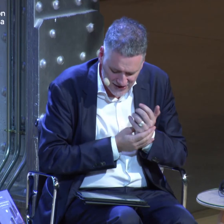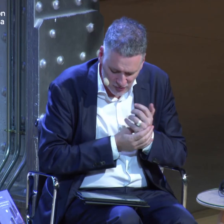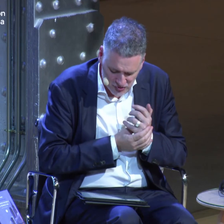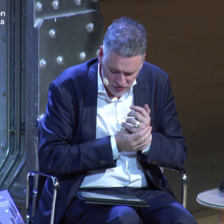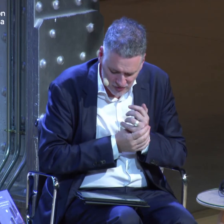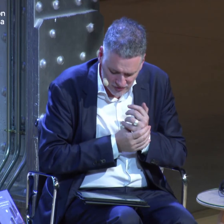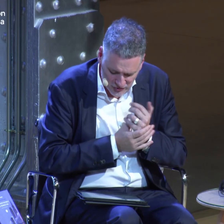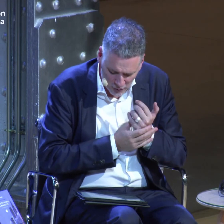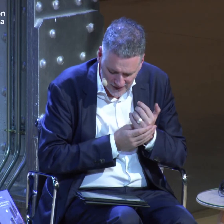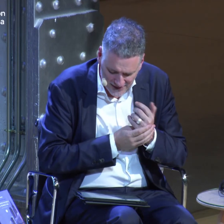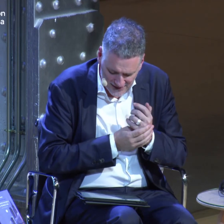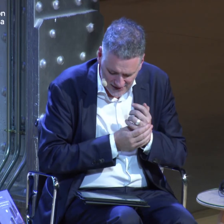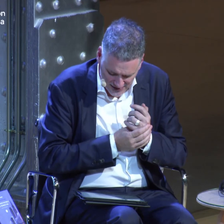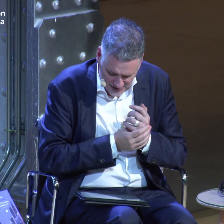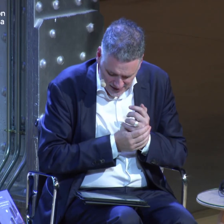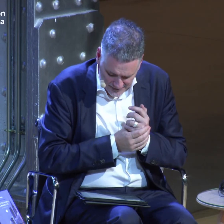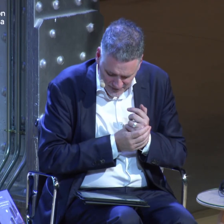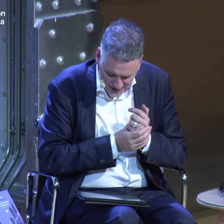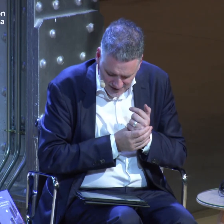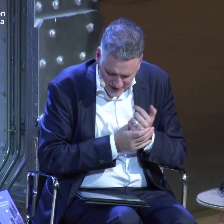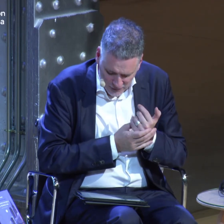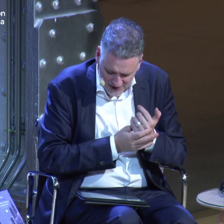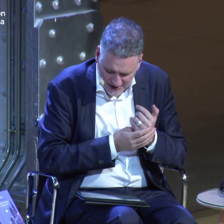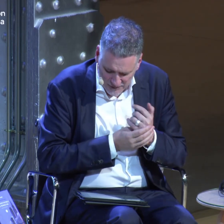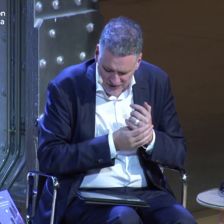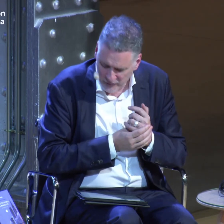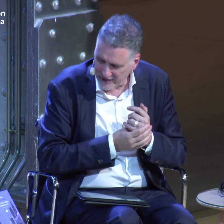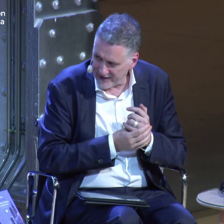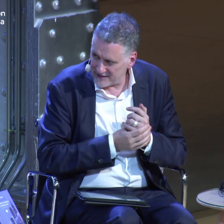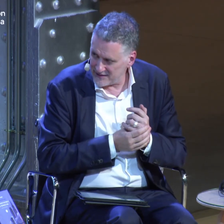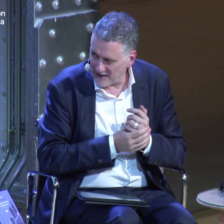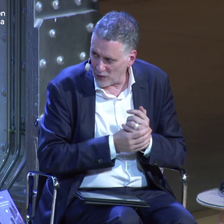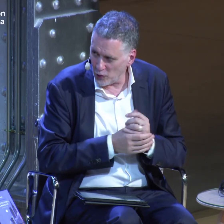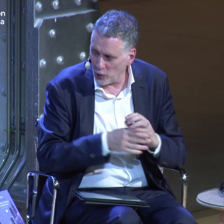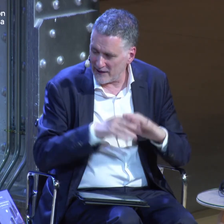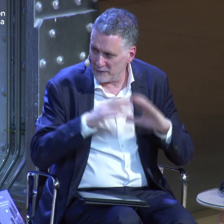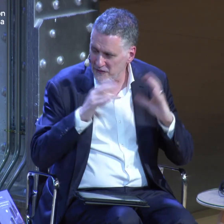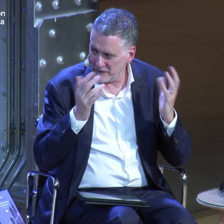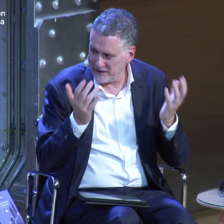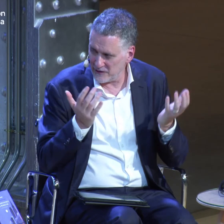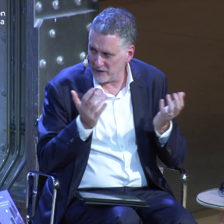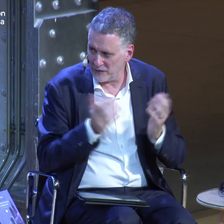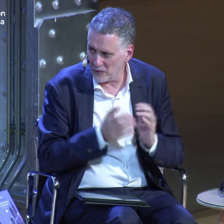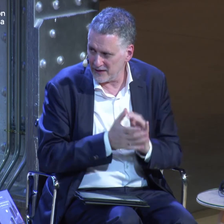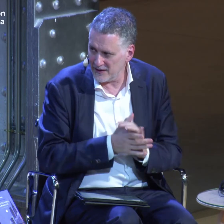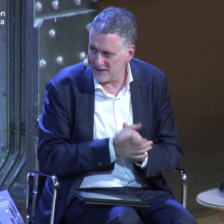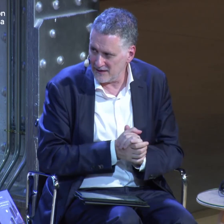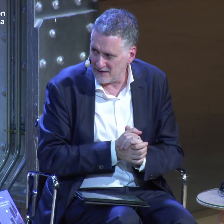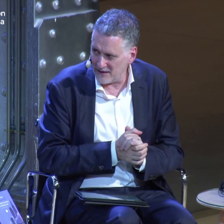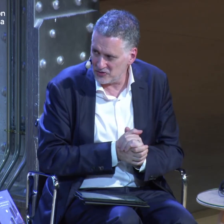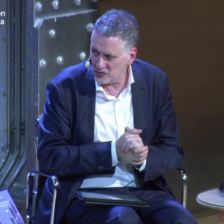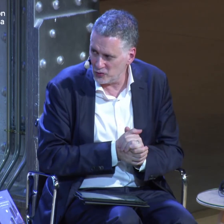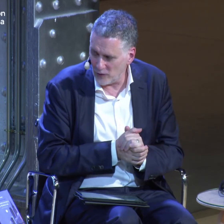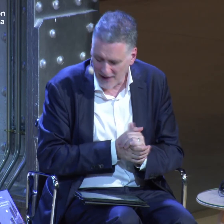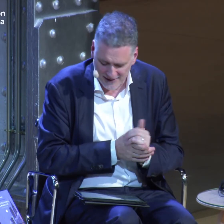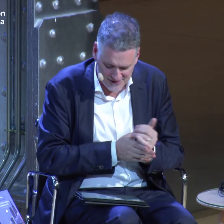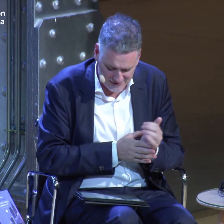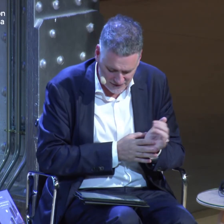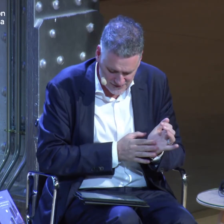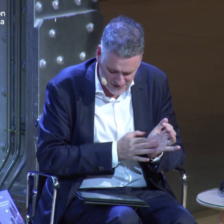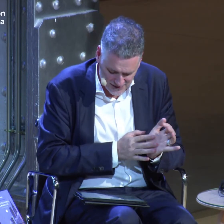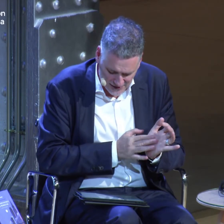plot, but she also told me that he was able to create a whole atmosphere with only